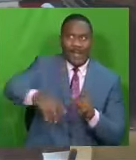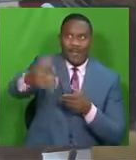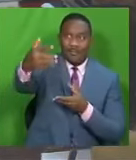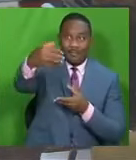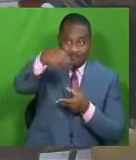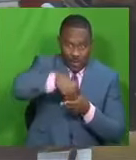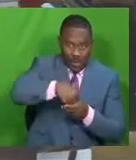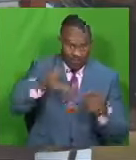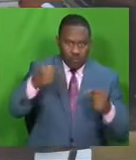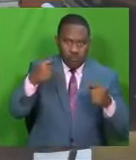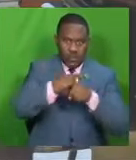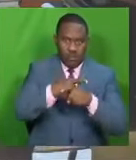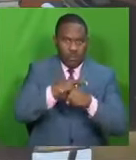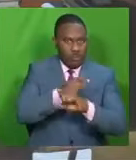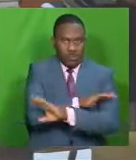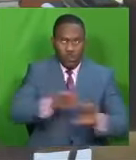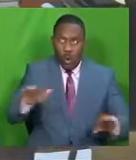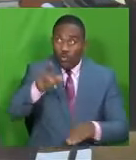of conflict.